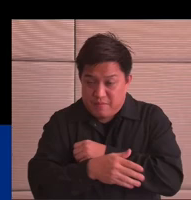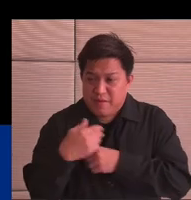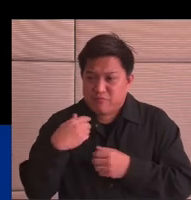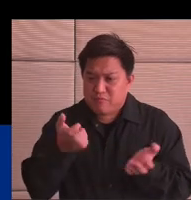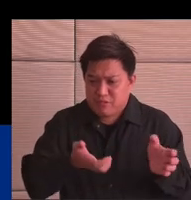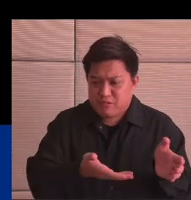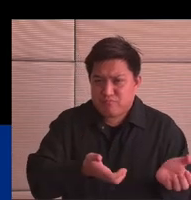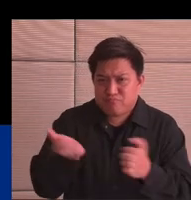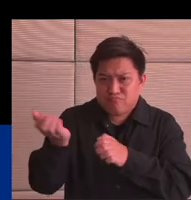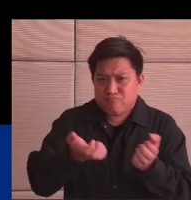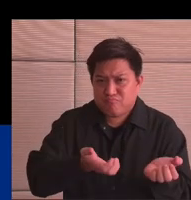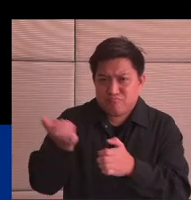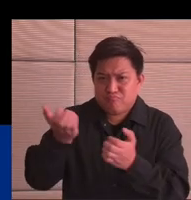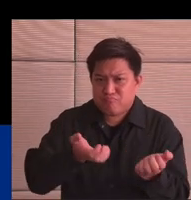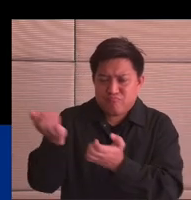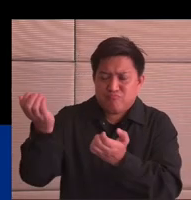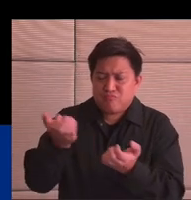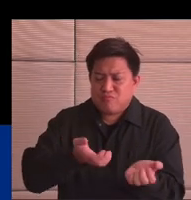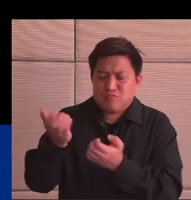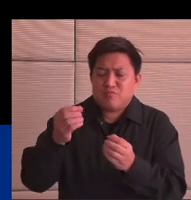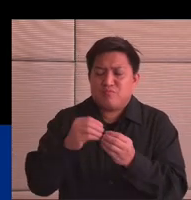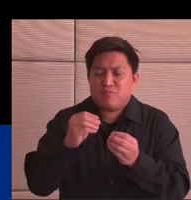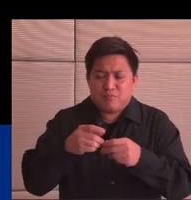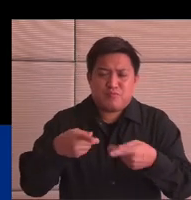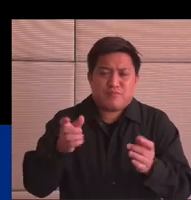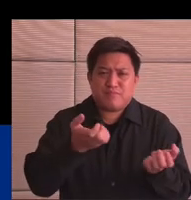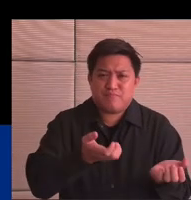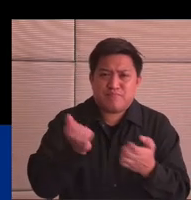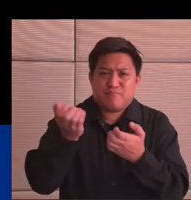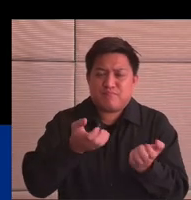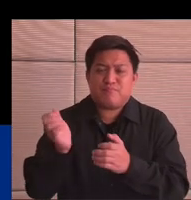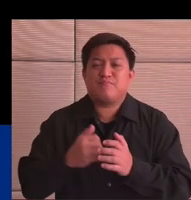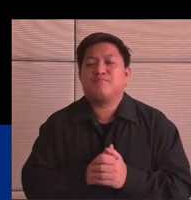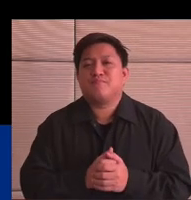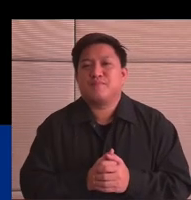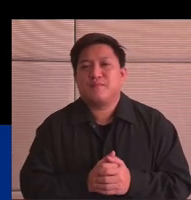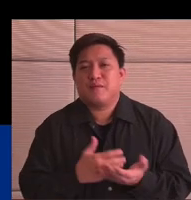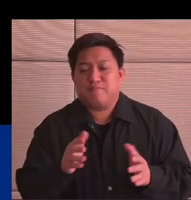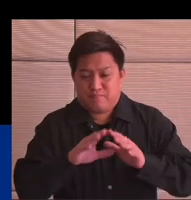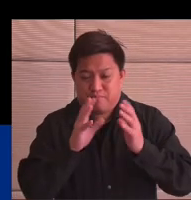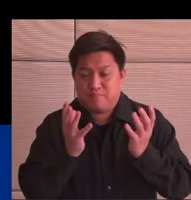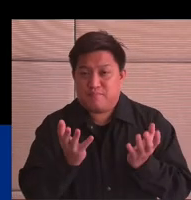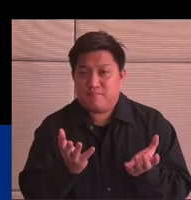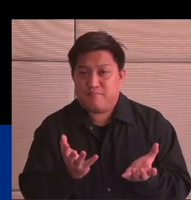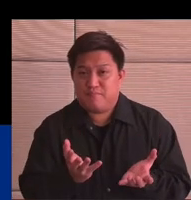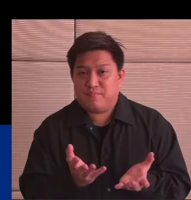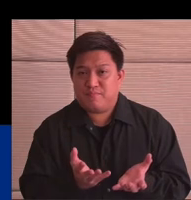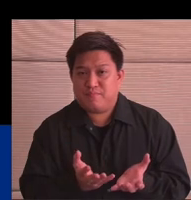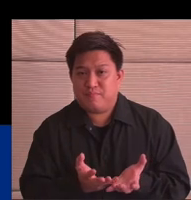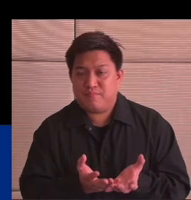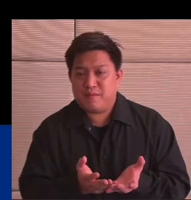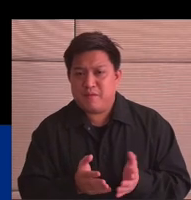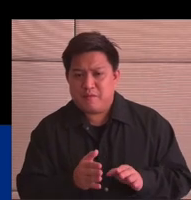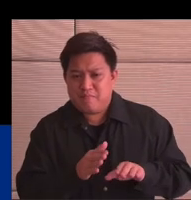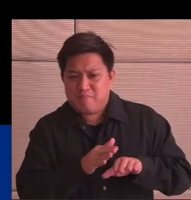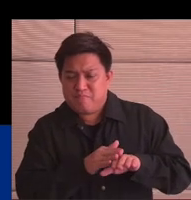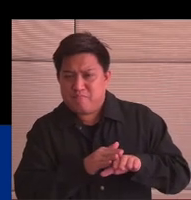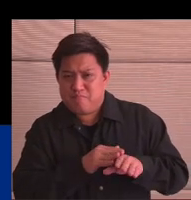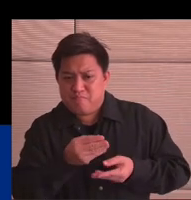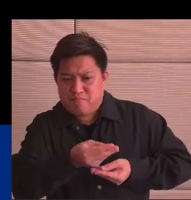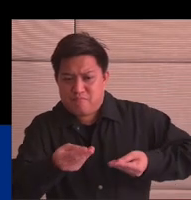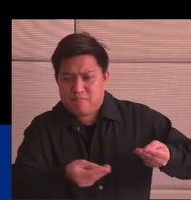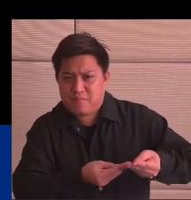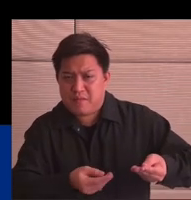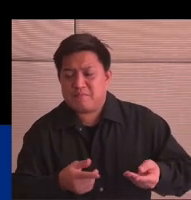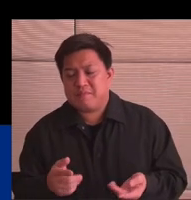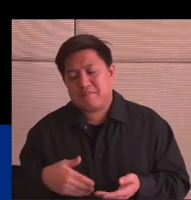world market. So it tells us that we need not be stopped by the global global slowdown in trade. The